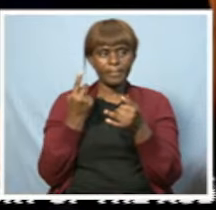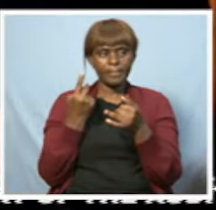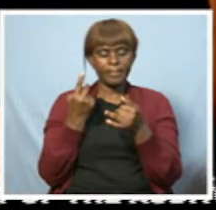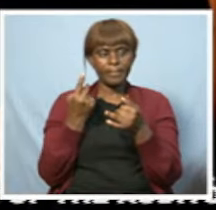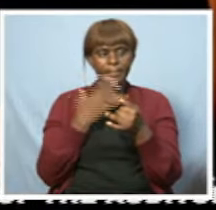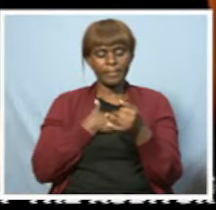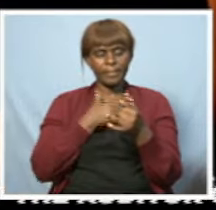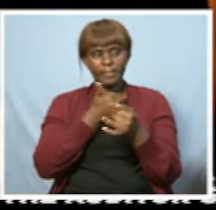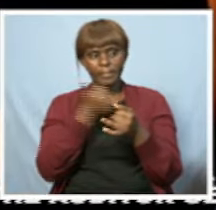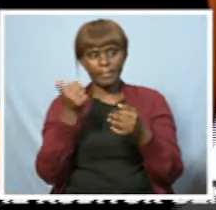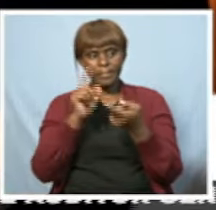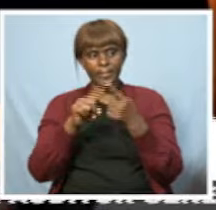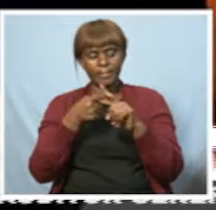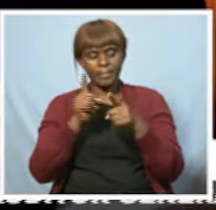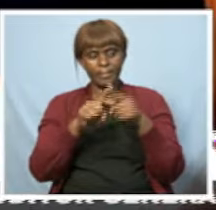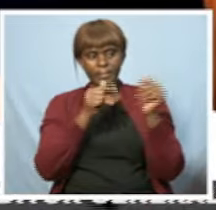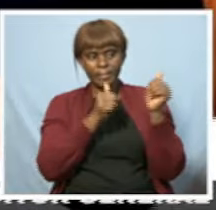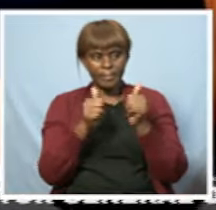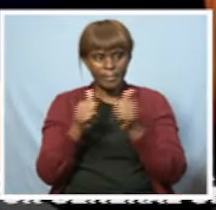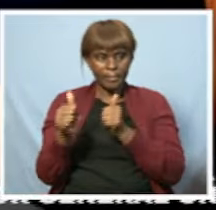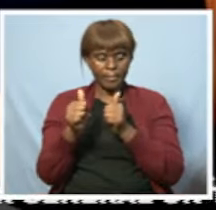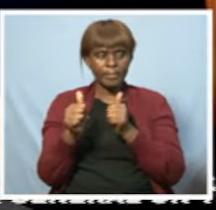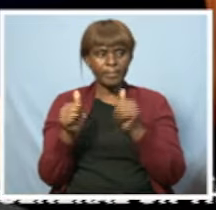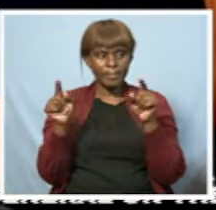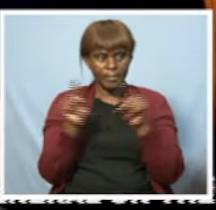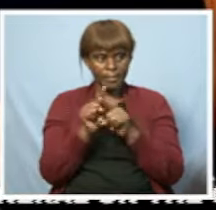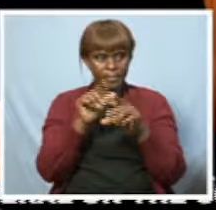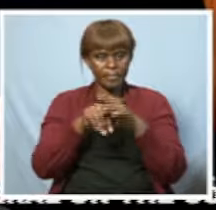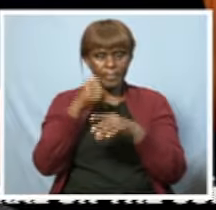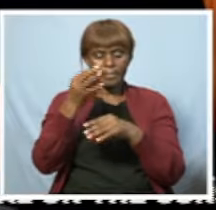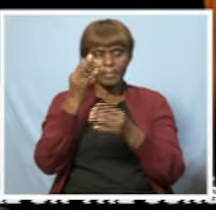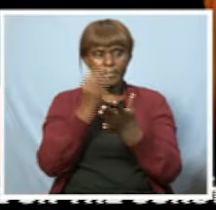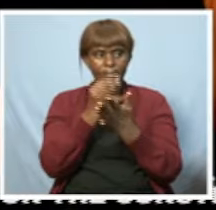other colleague who is acting is out of the